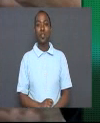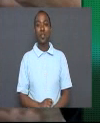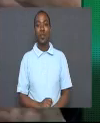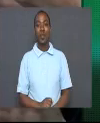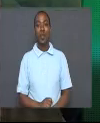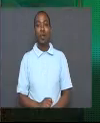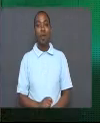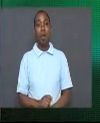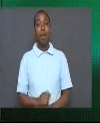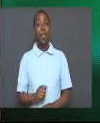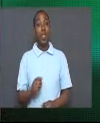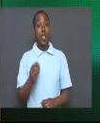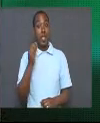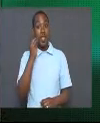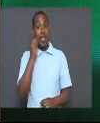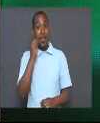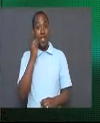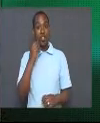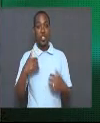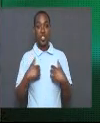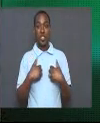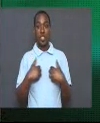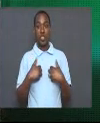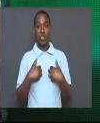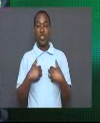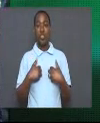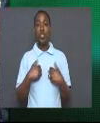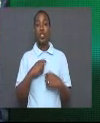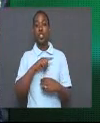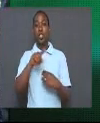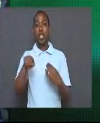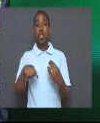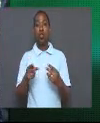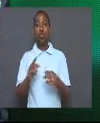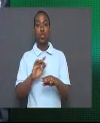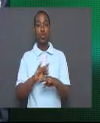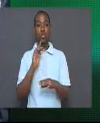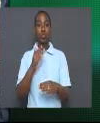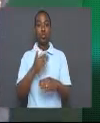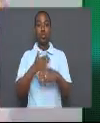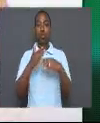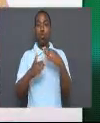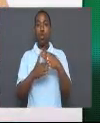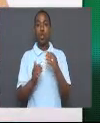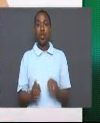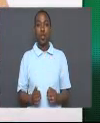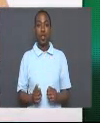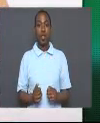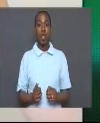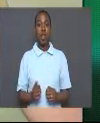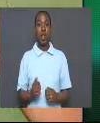pet animals, touch surfaces, build things,